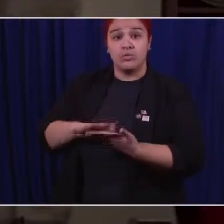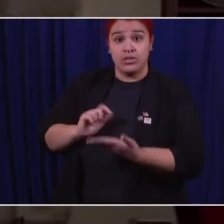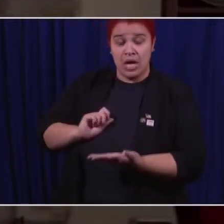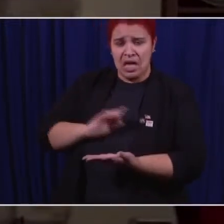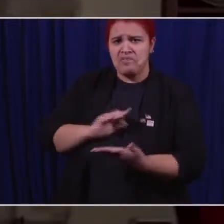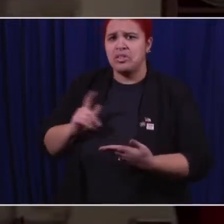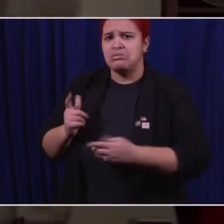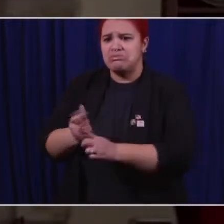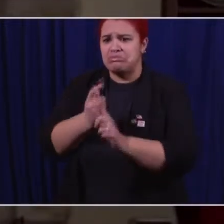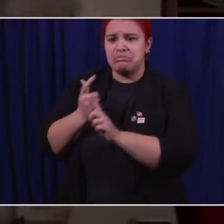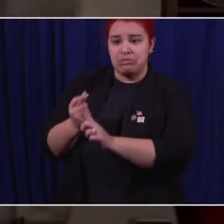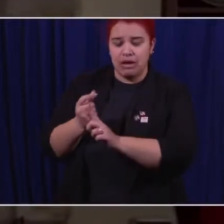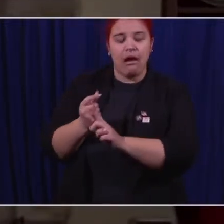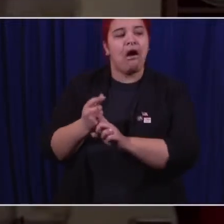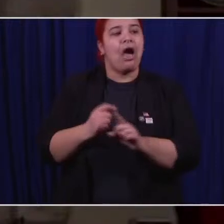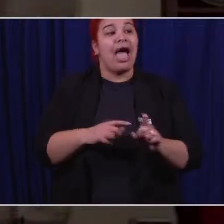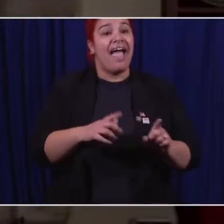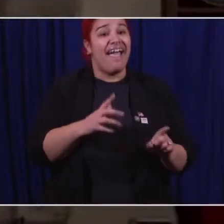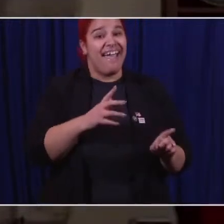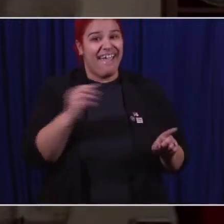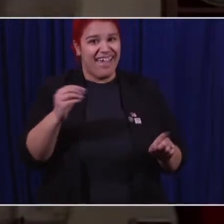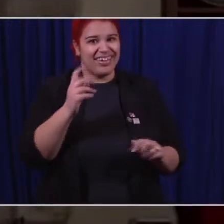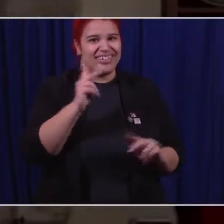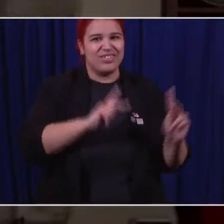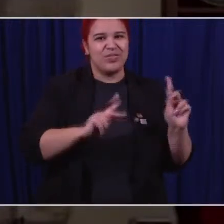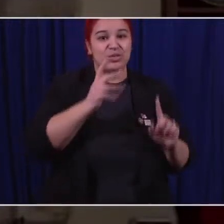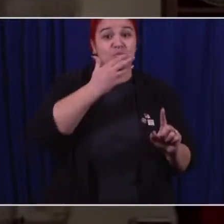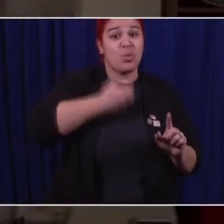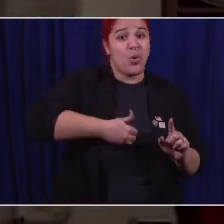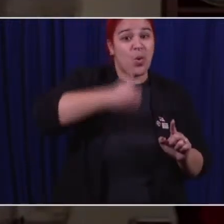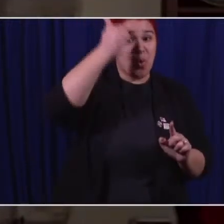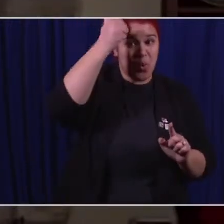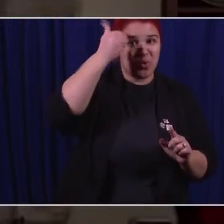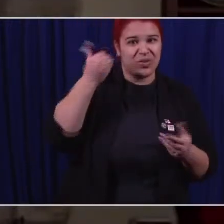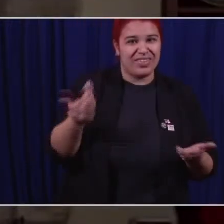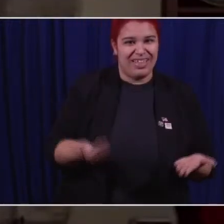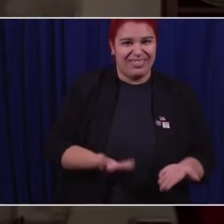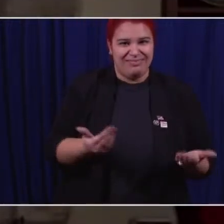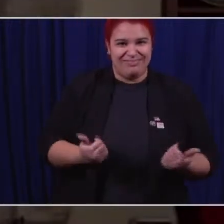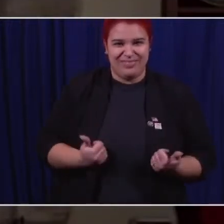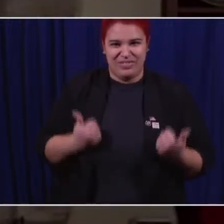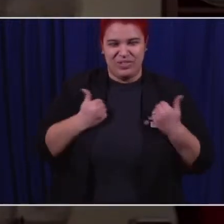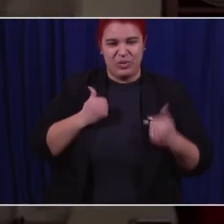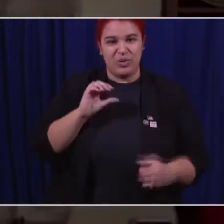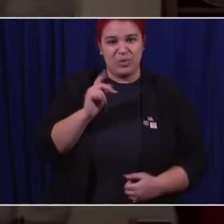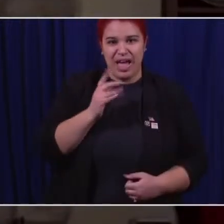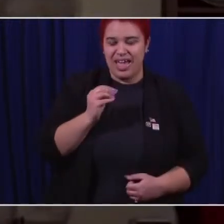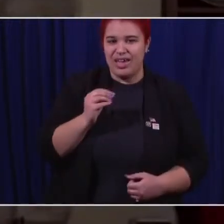we wouldn't be juggling quite as much. But it is what it is.